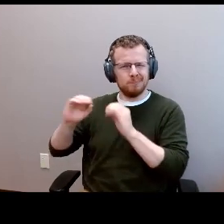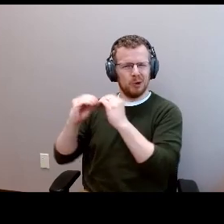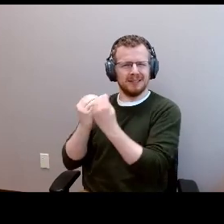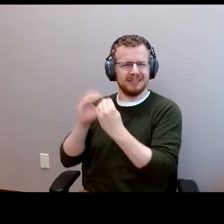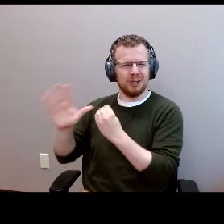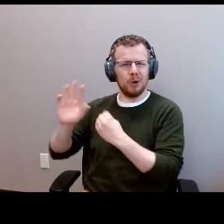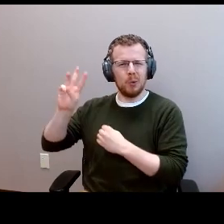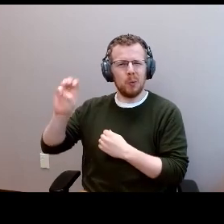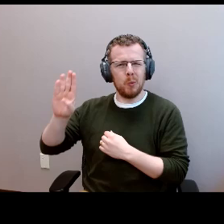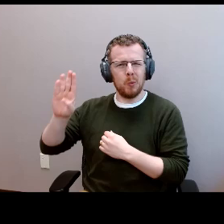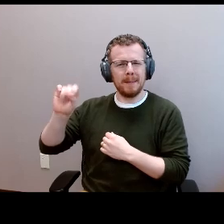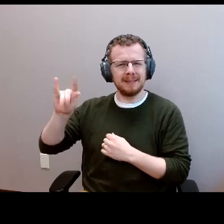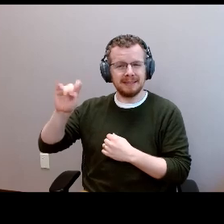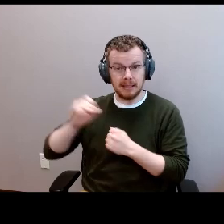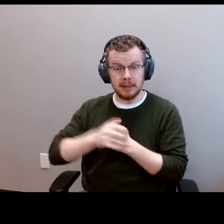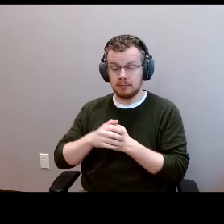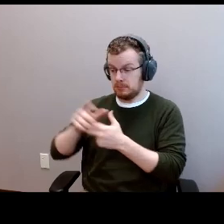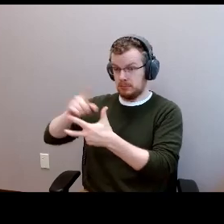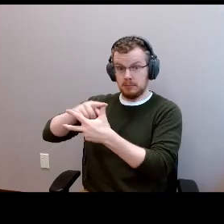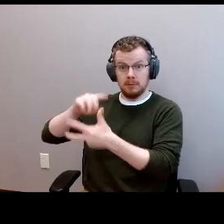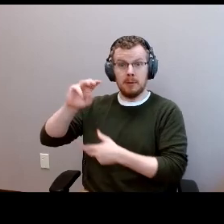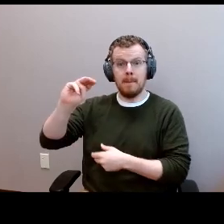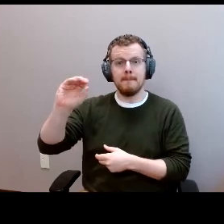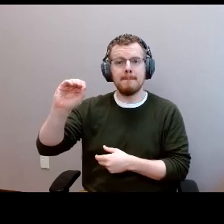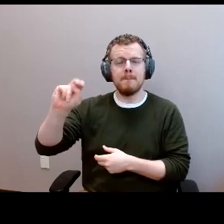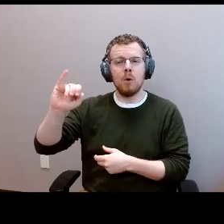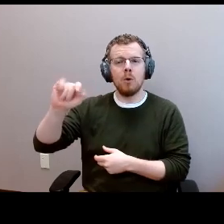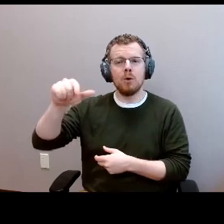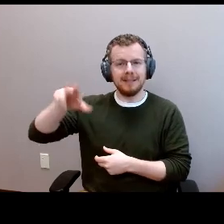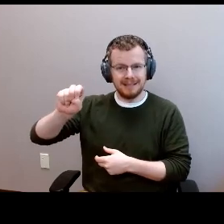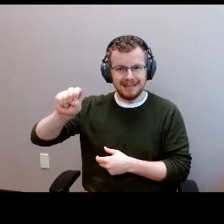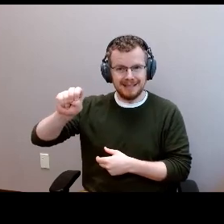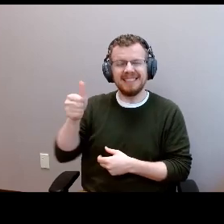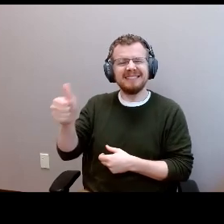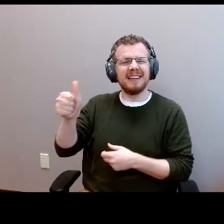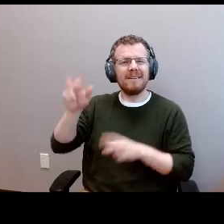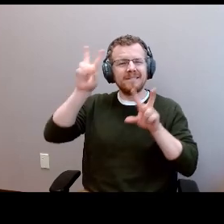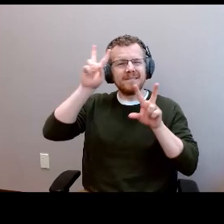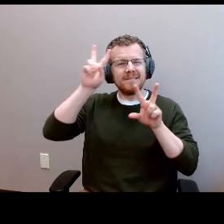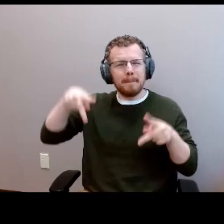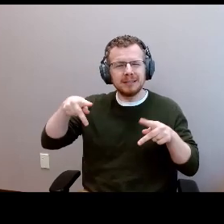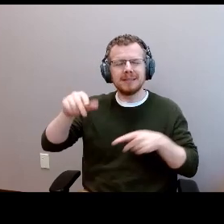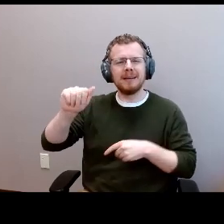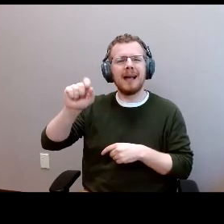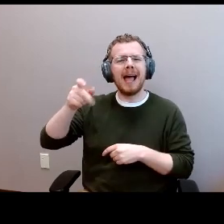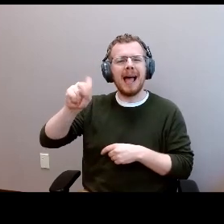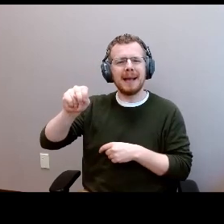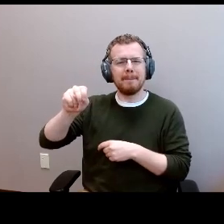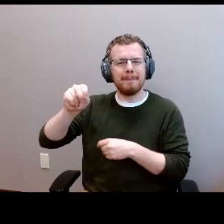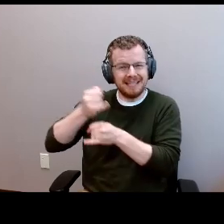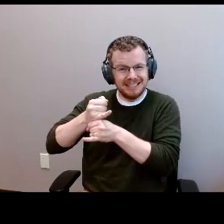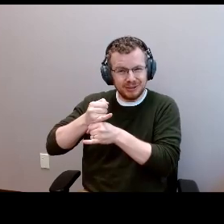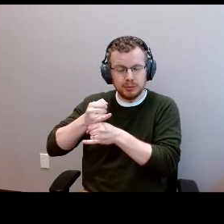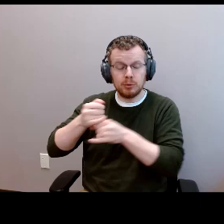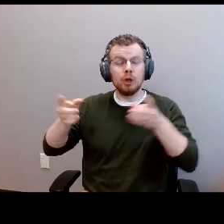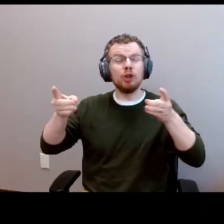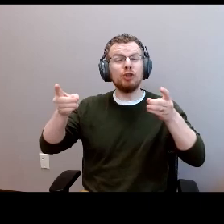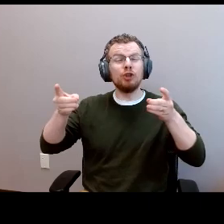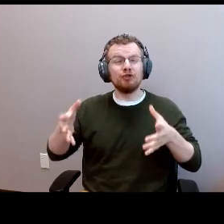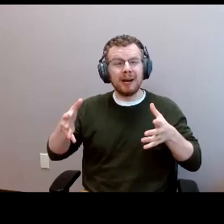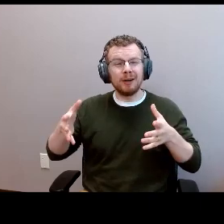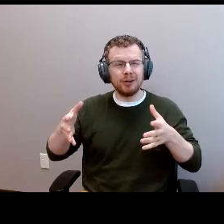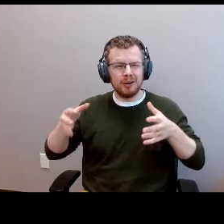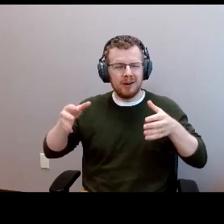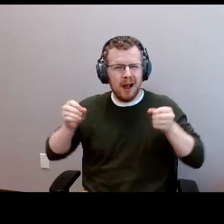first joining me is Monique Miles. Monique is a vice president of the Aspen Institute, director of the